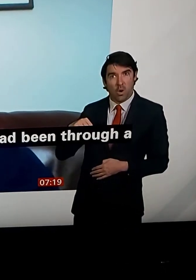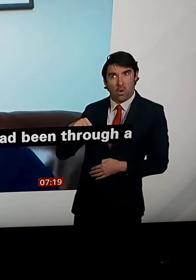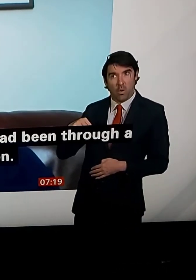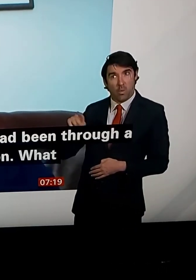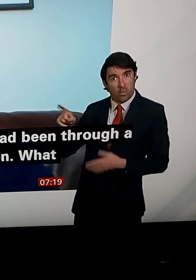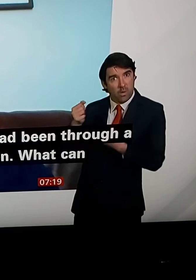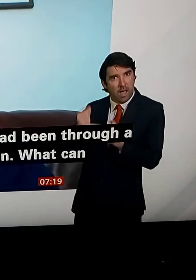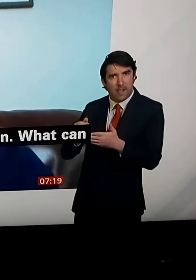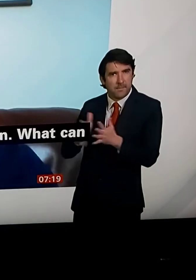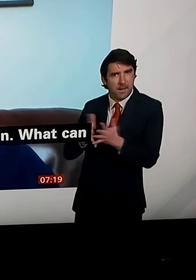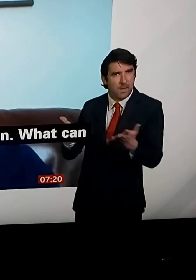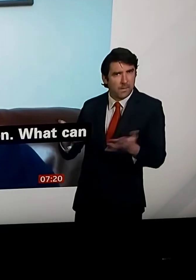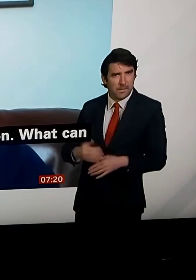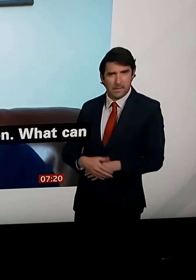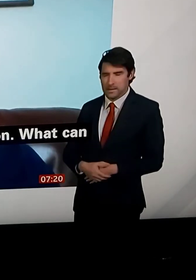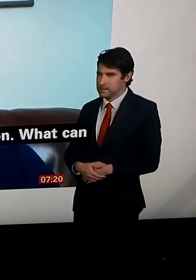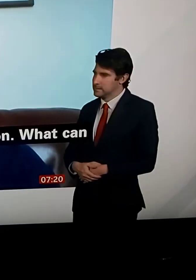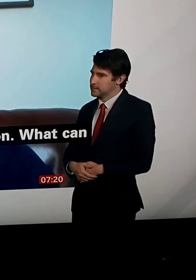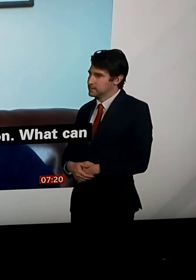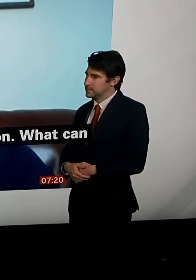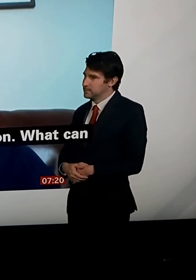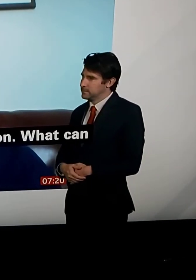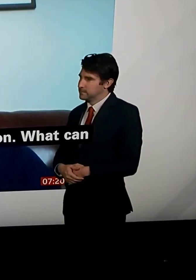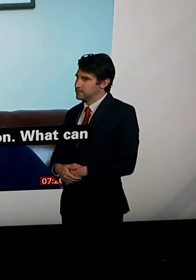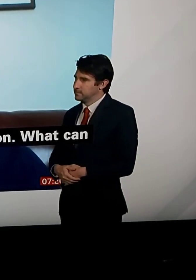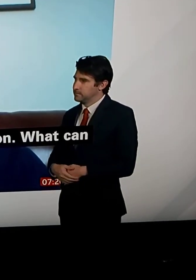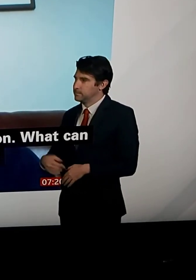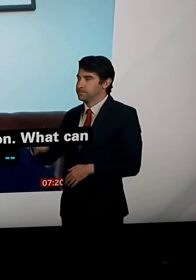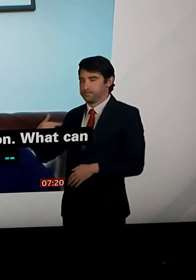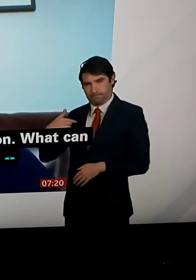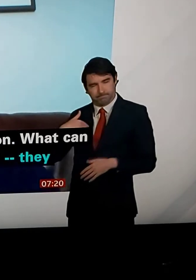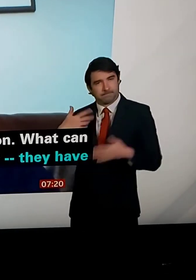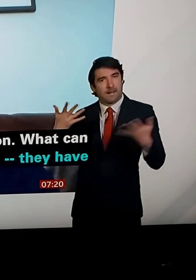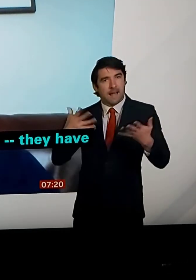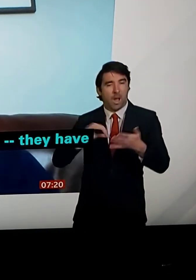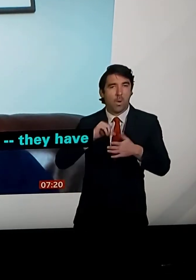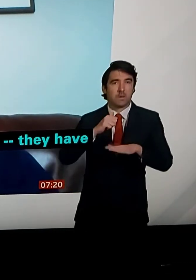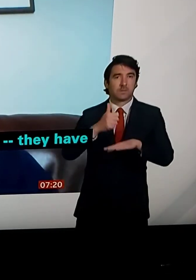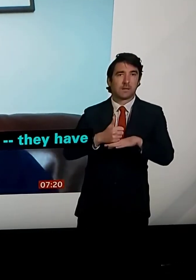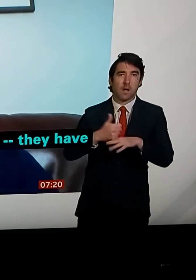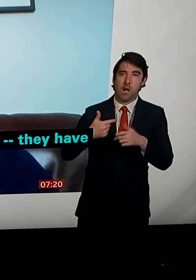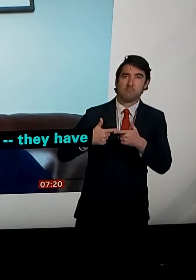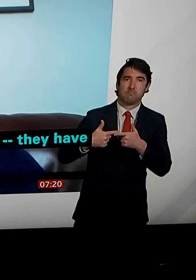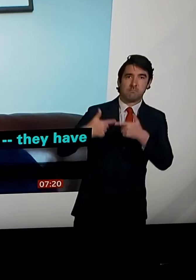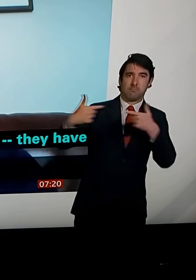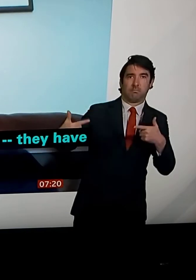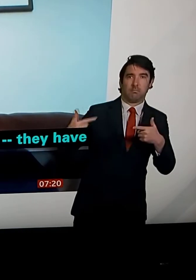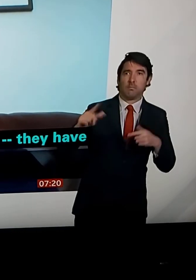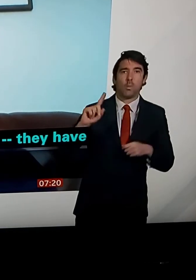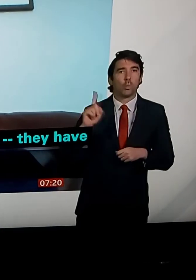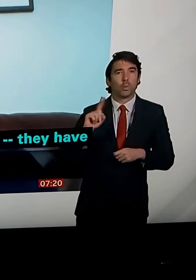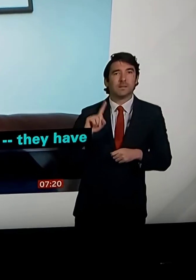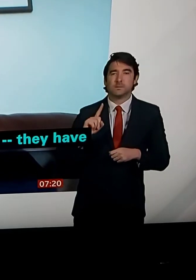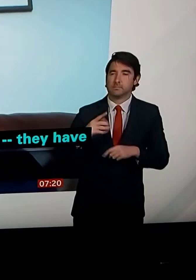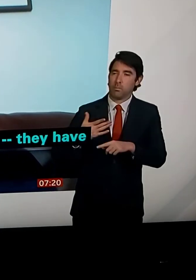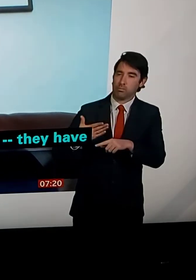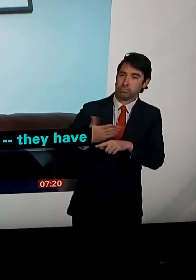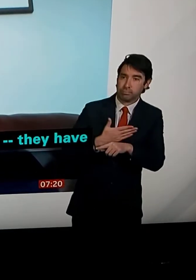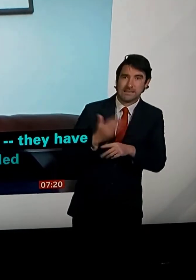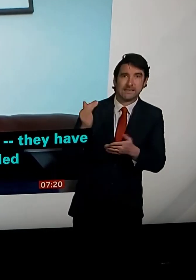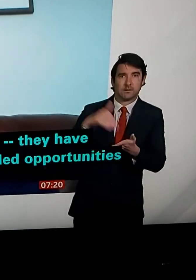We do a series of online induction pre-arrival for students, and we've also provided a number of opportunities to engage with the academic areas